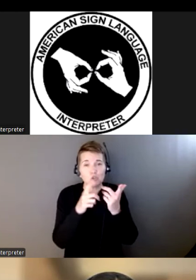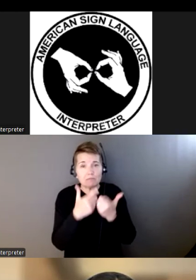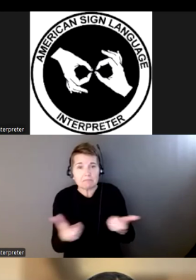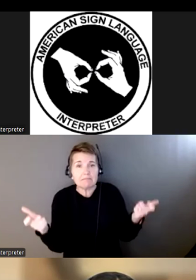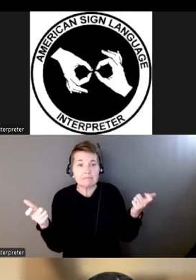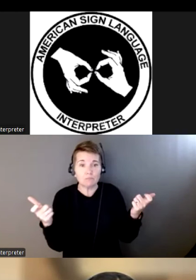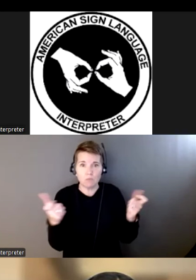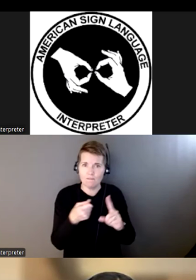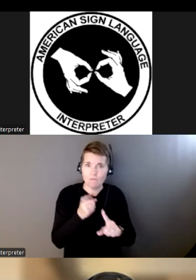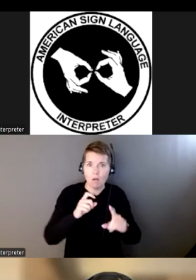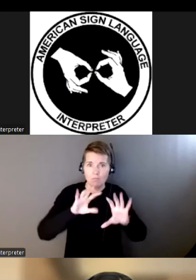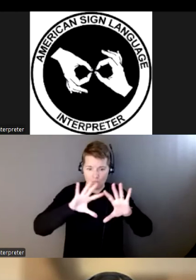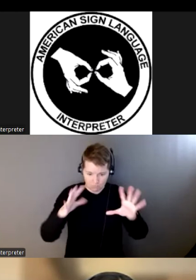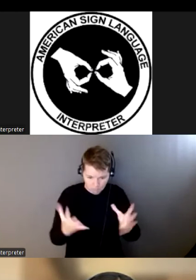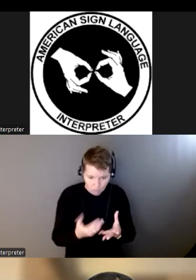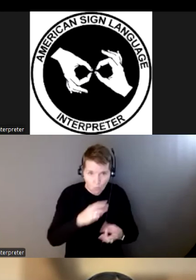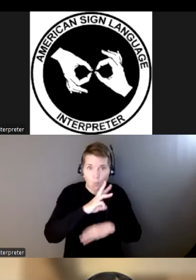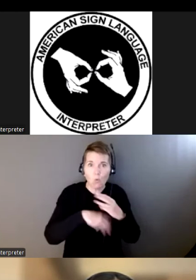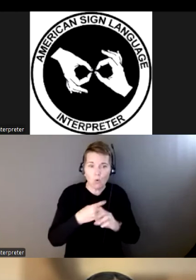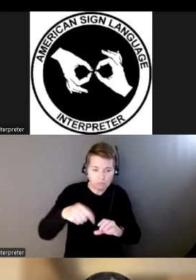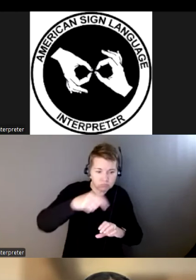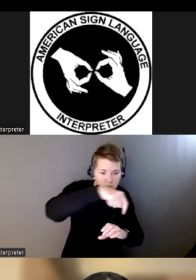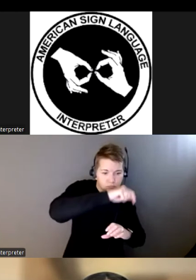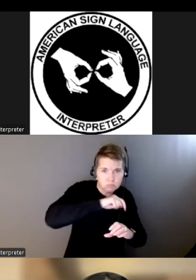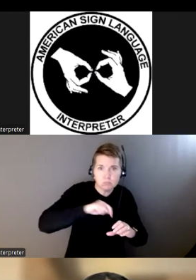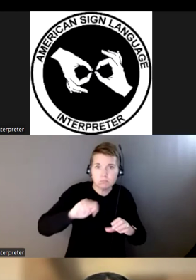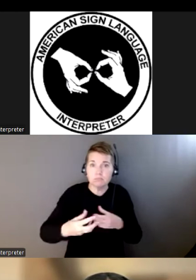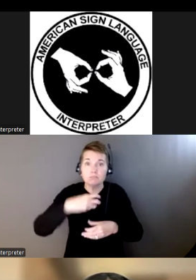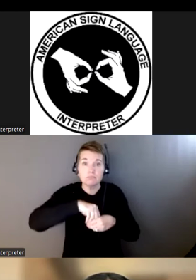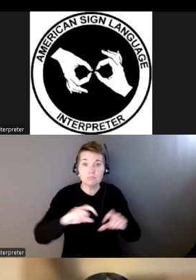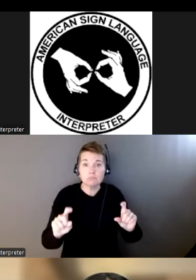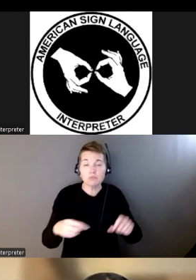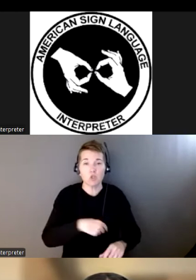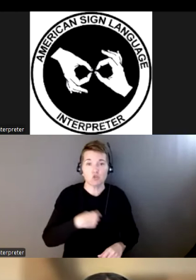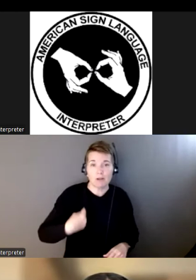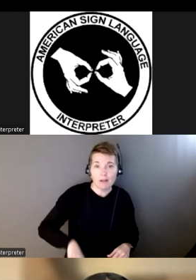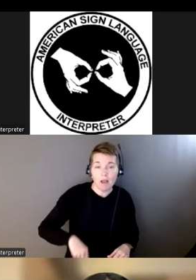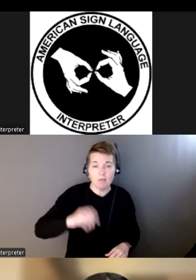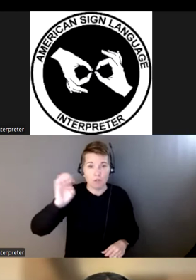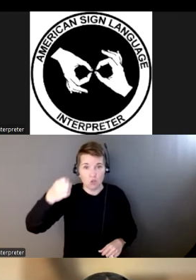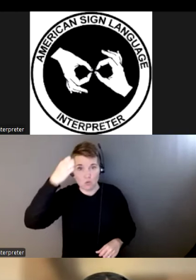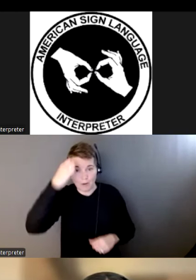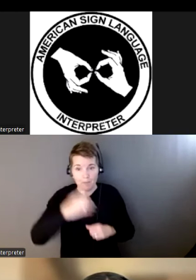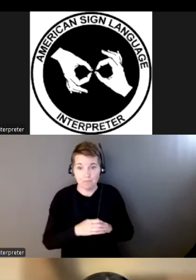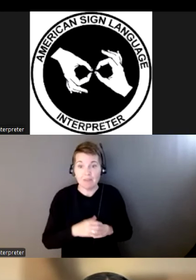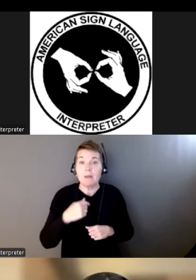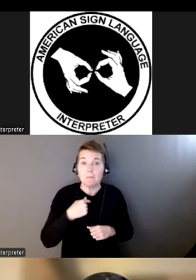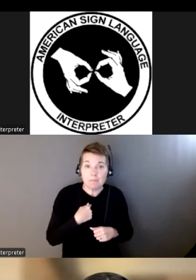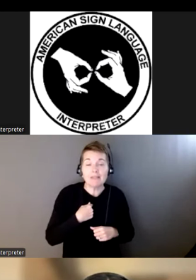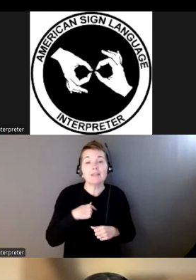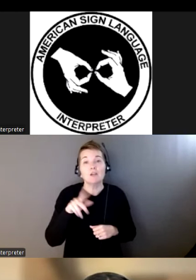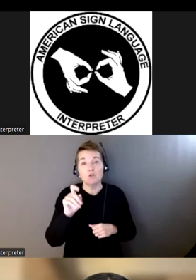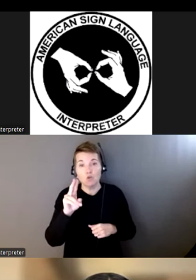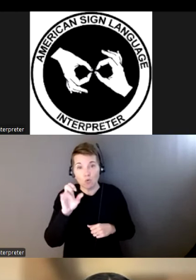world, including China and Europe. As a Korean Canadian artist and educator, I